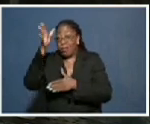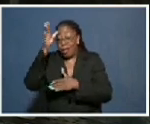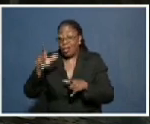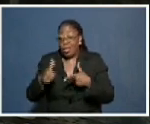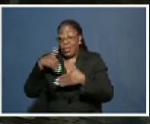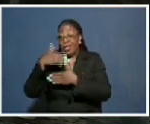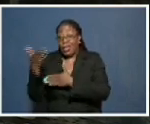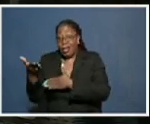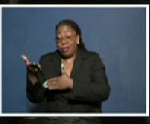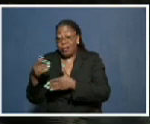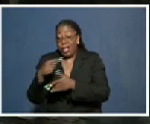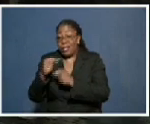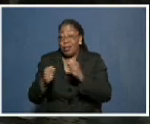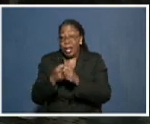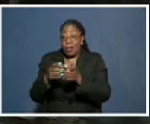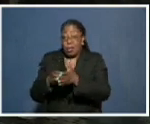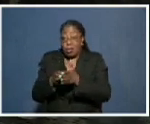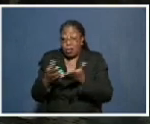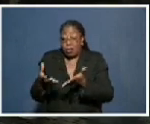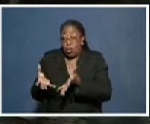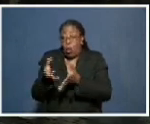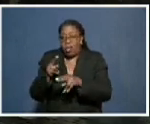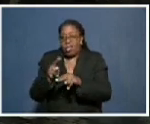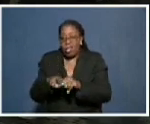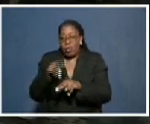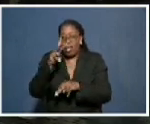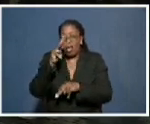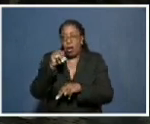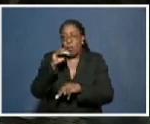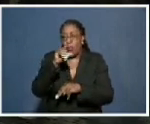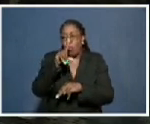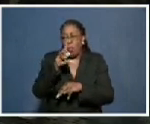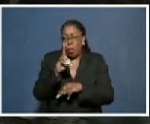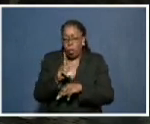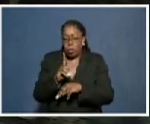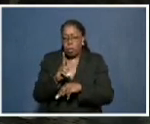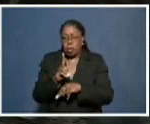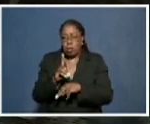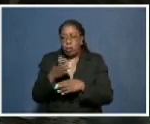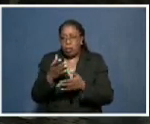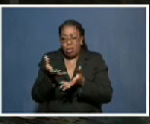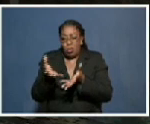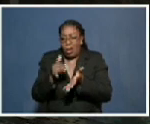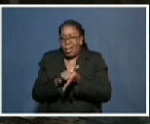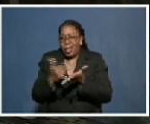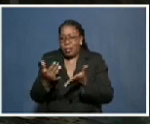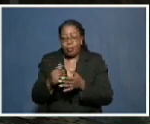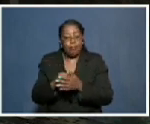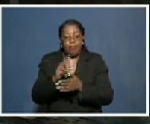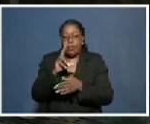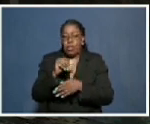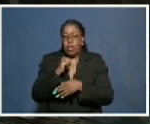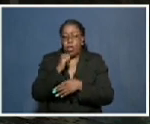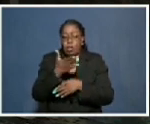those conditions? Does he want to be sitting down with mold all around, not having ventilation? Does he want that? No, he doesn't.